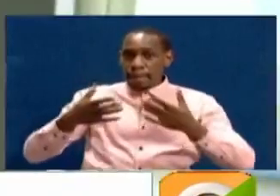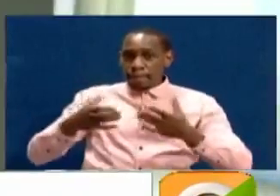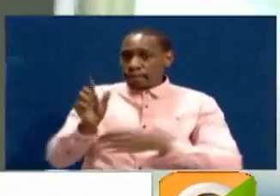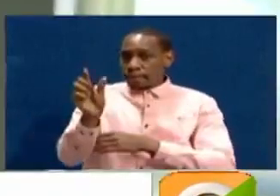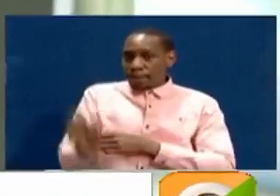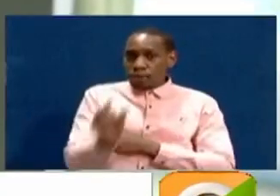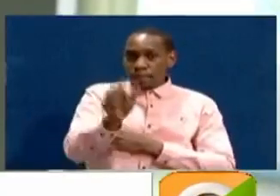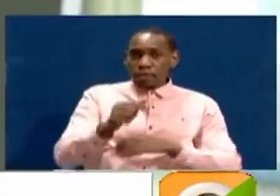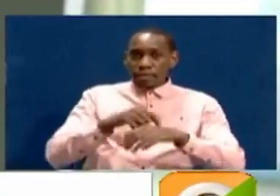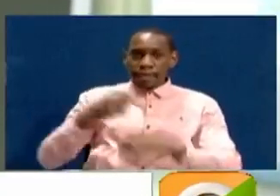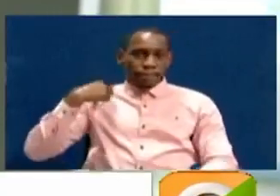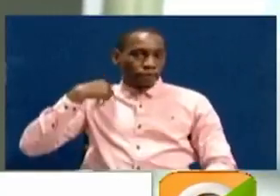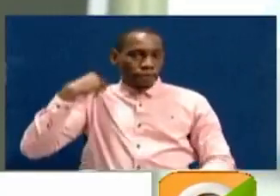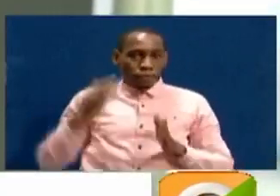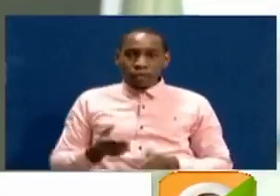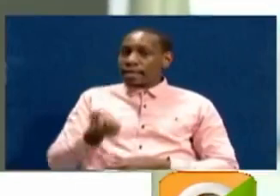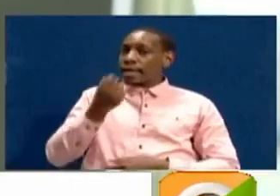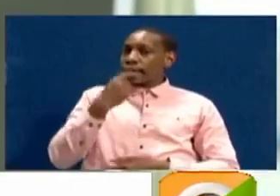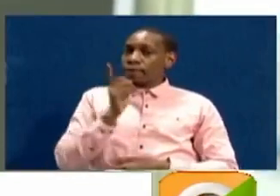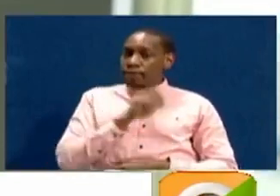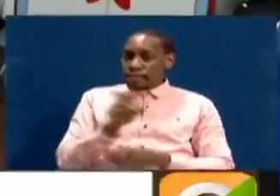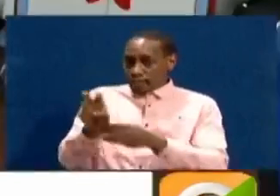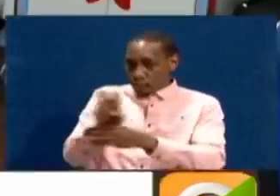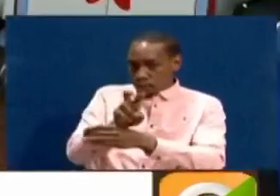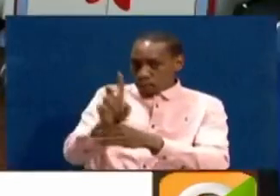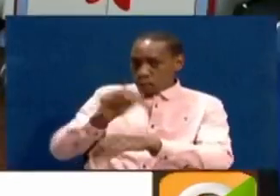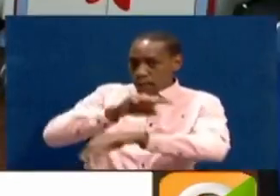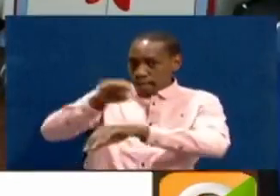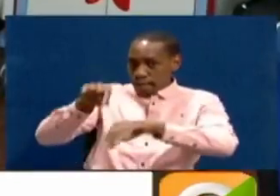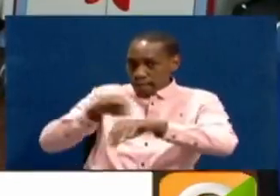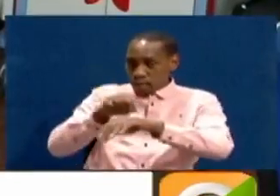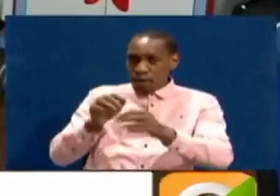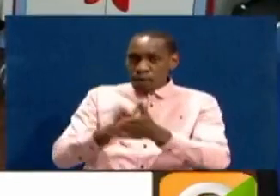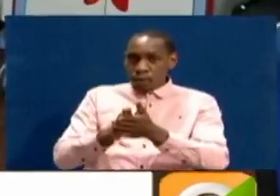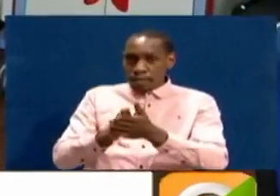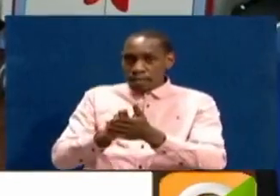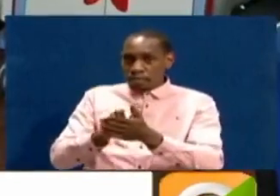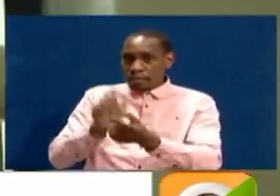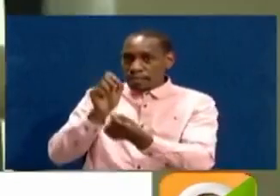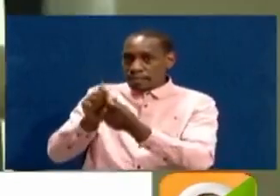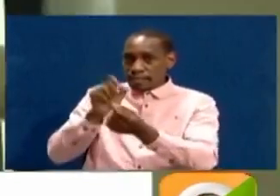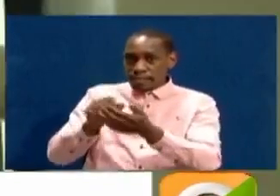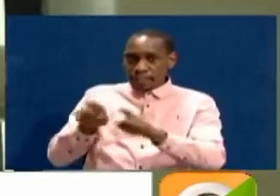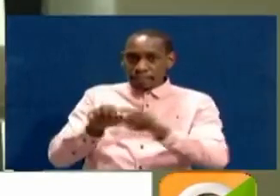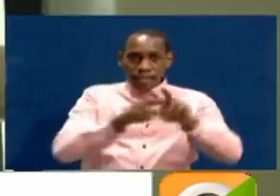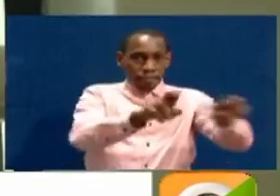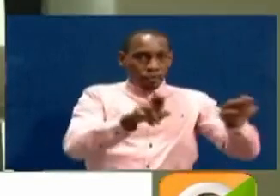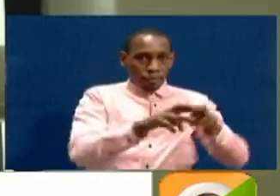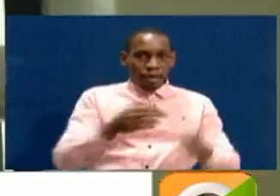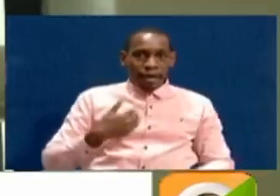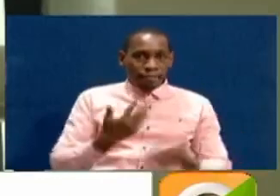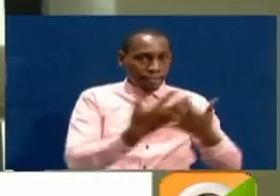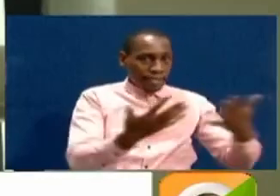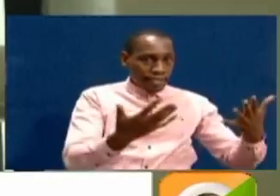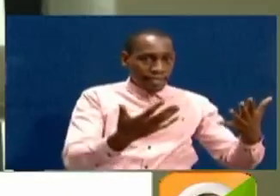participant. Once the volunteer has been injected, they will be monitored for an hour, with their vitals being taken in a room fitted with